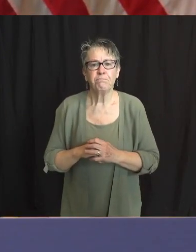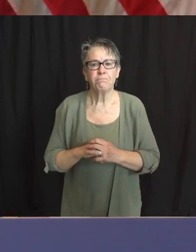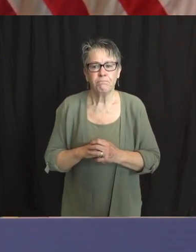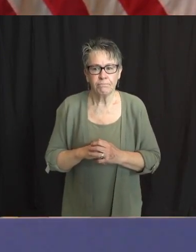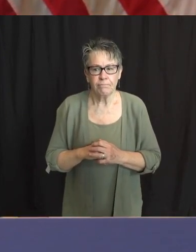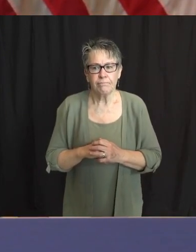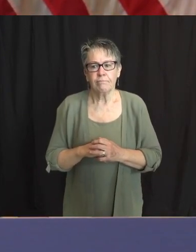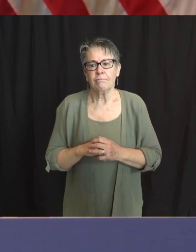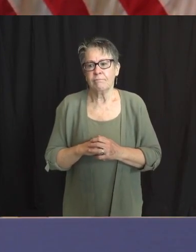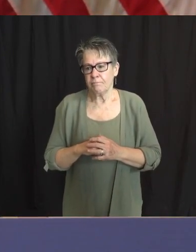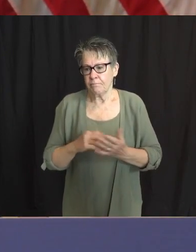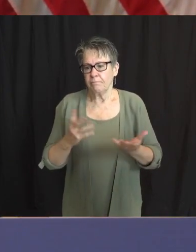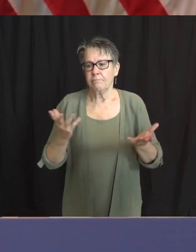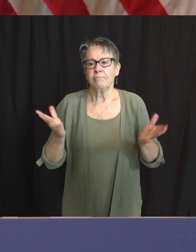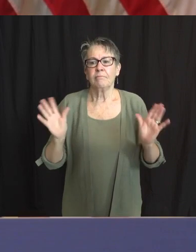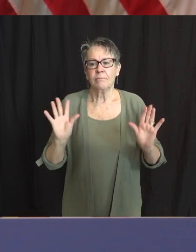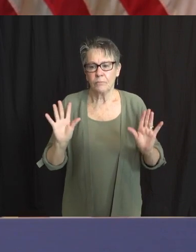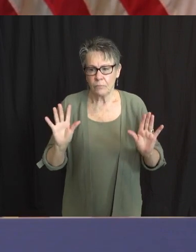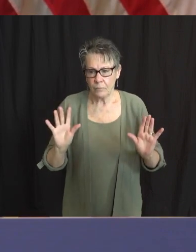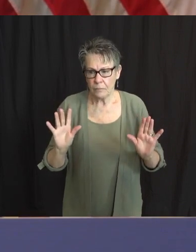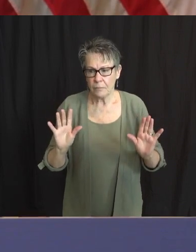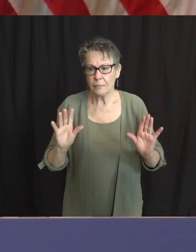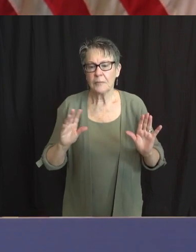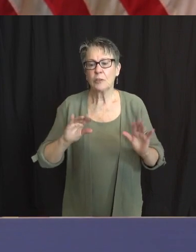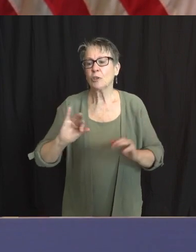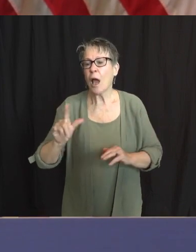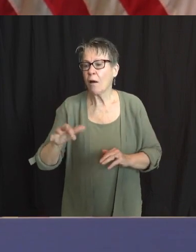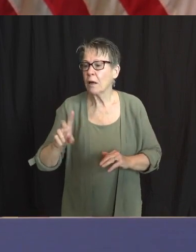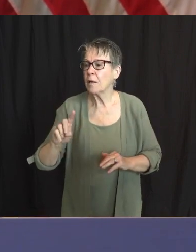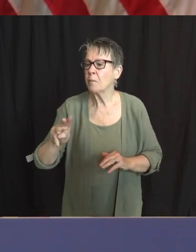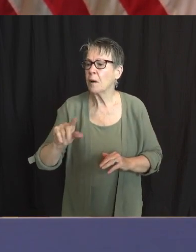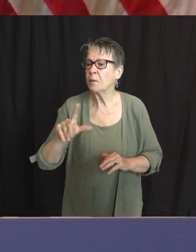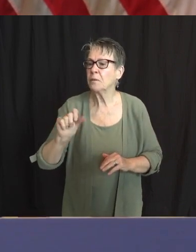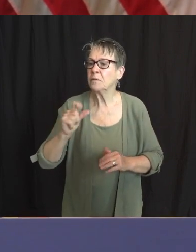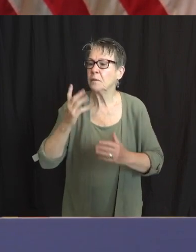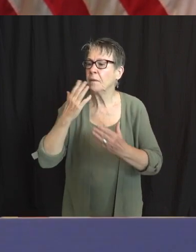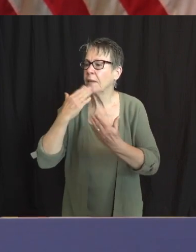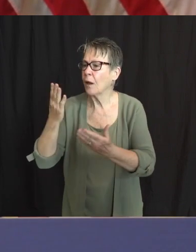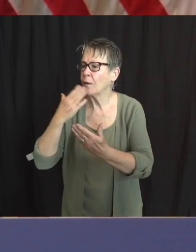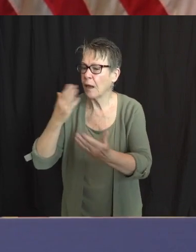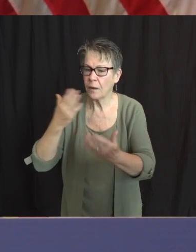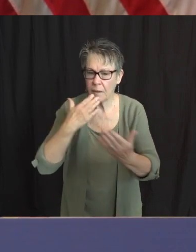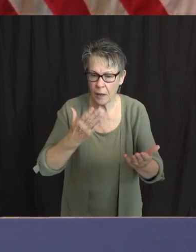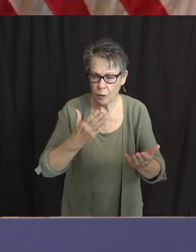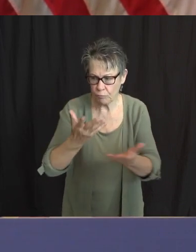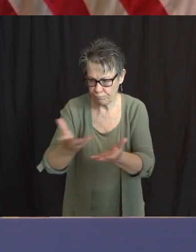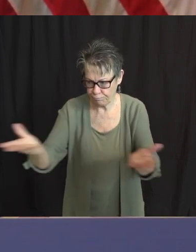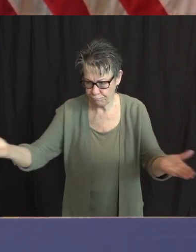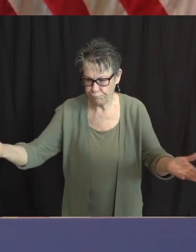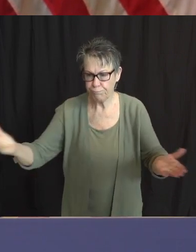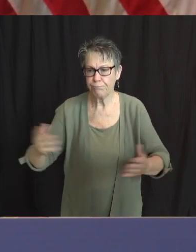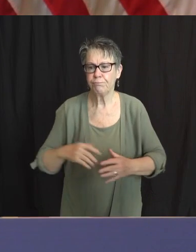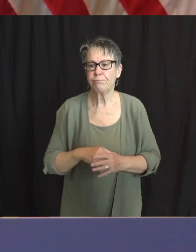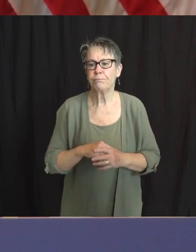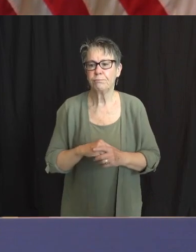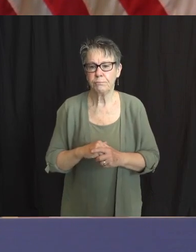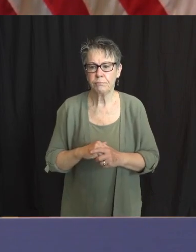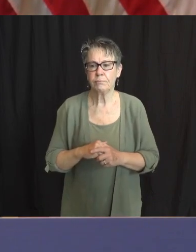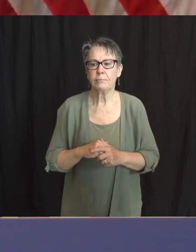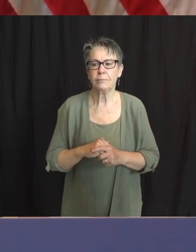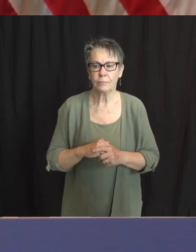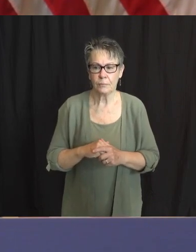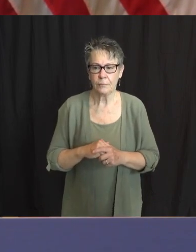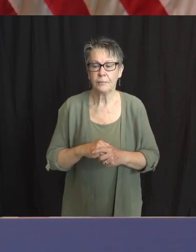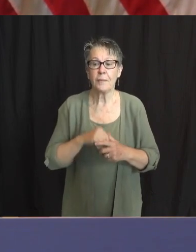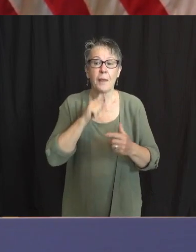Pat, likewise. Jared, Matt Plotkin was with us today. Got a rare day off from answering a question. First Lady Tammy Murphy's in the